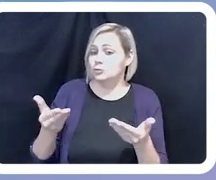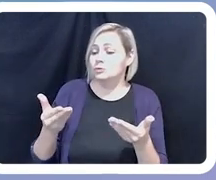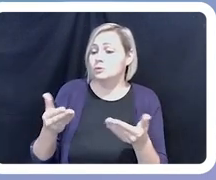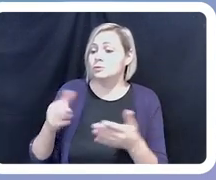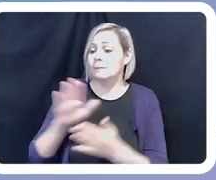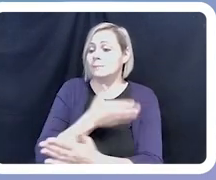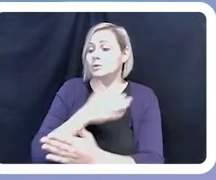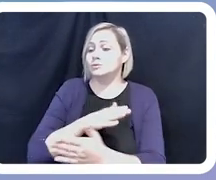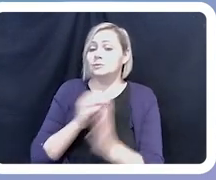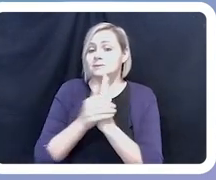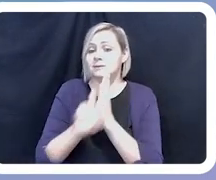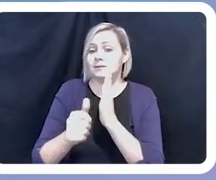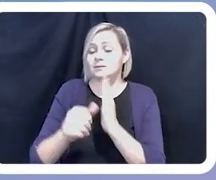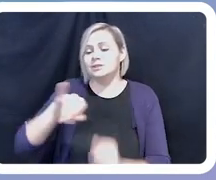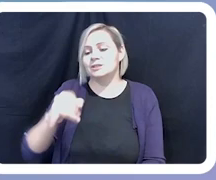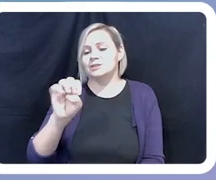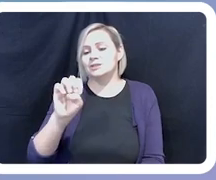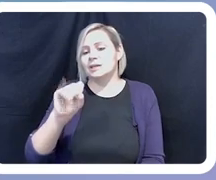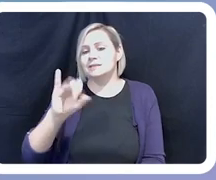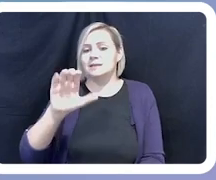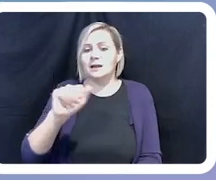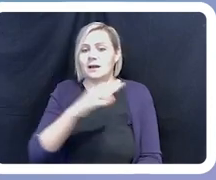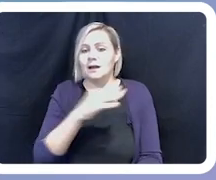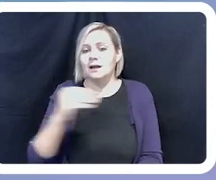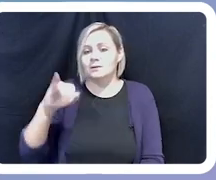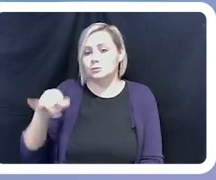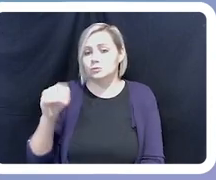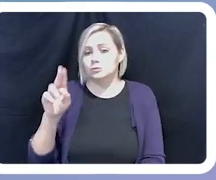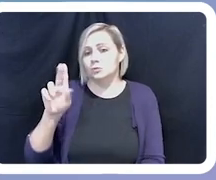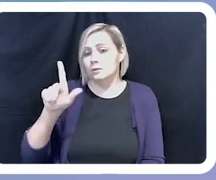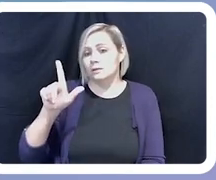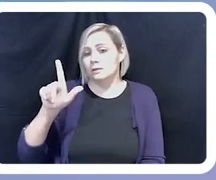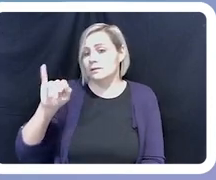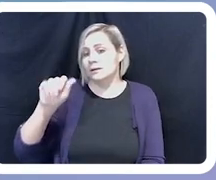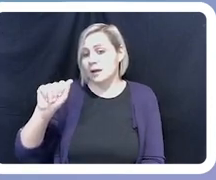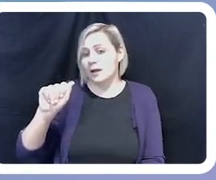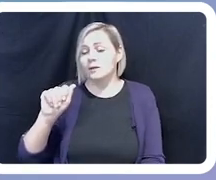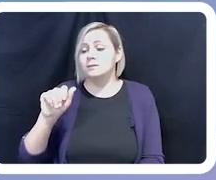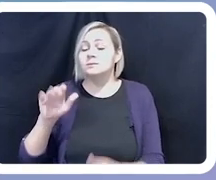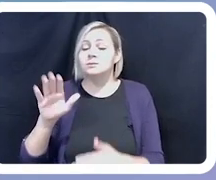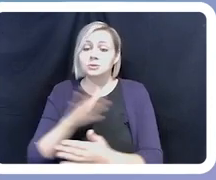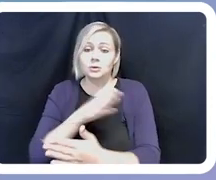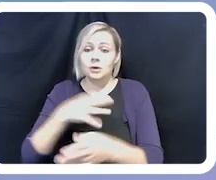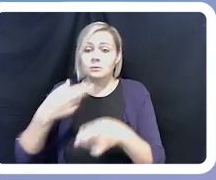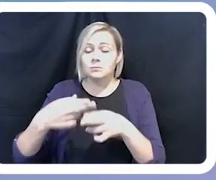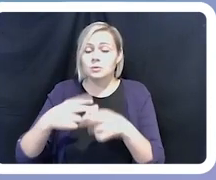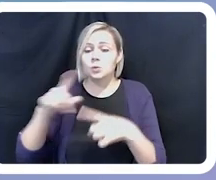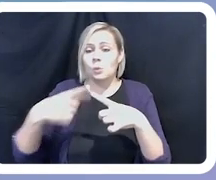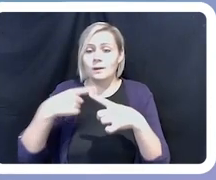musical talents of Jessica and Julia to perform When I'm Gone.